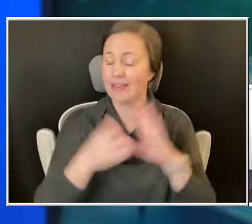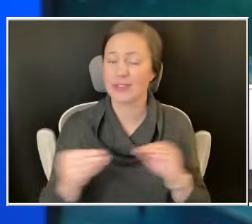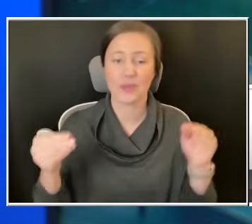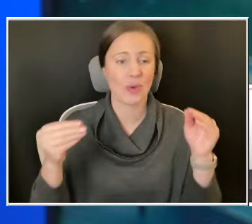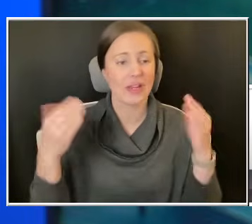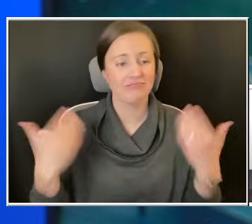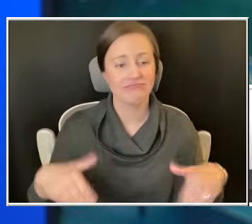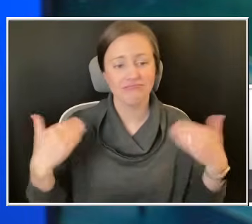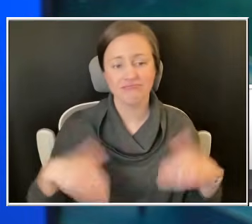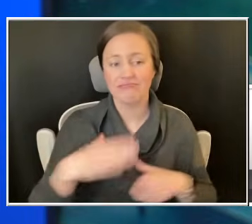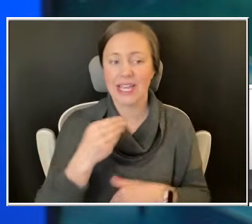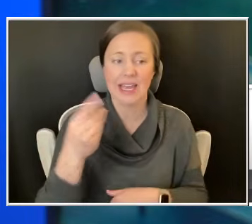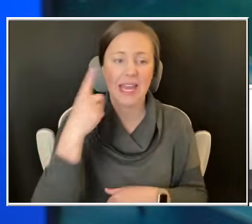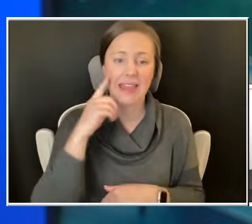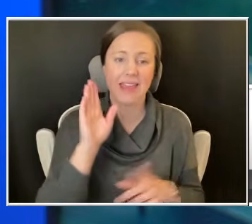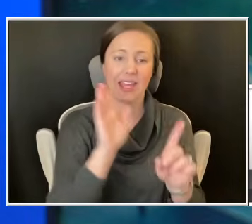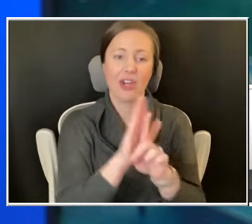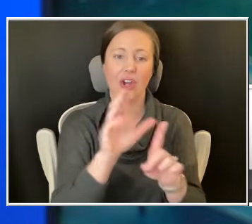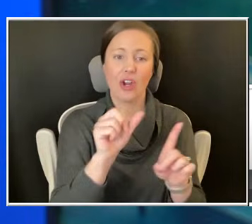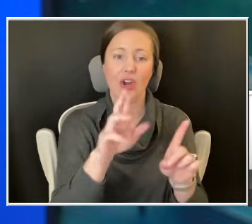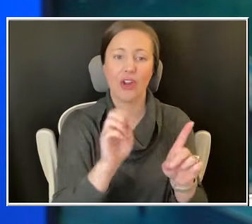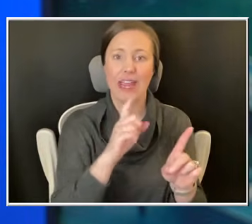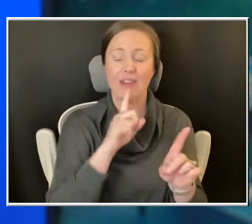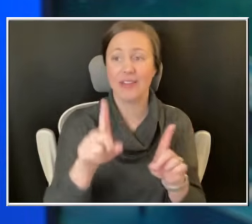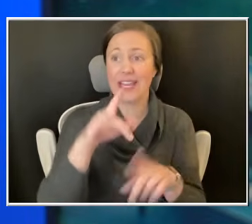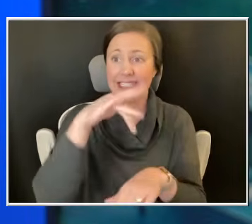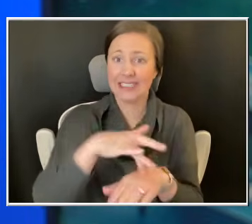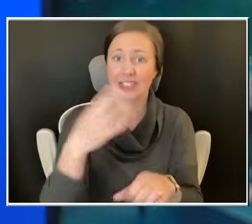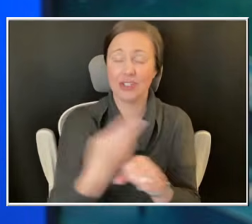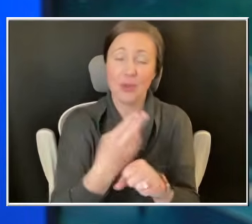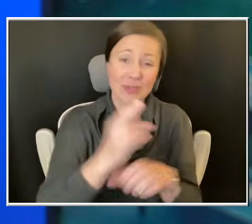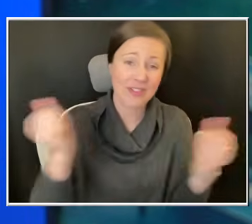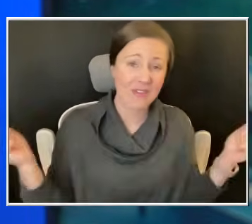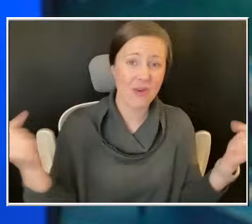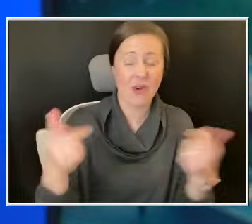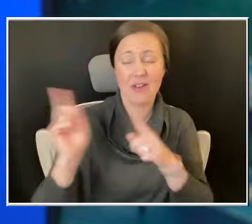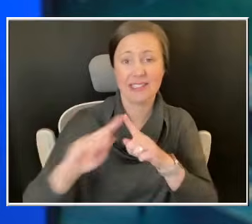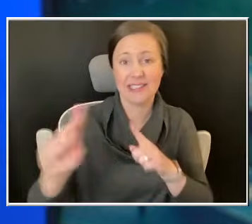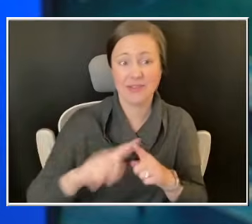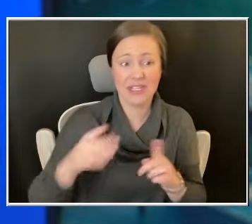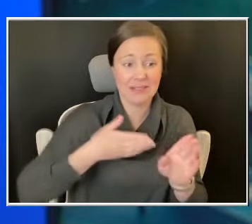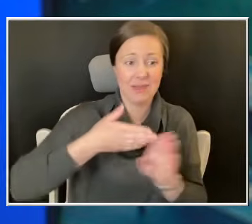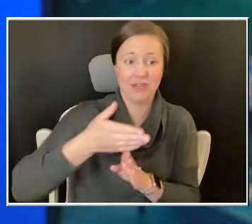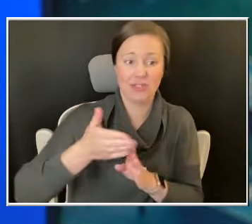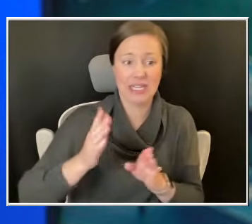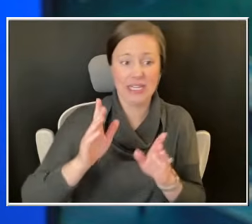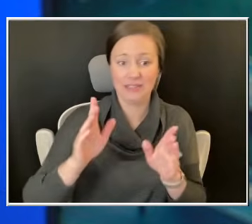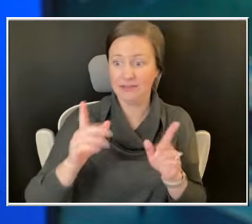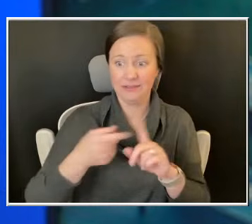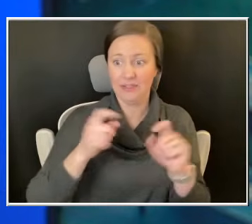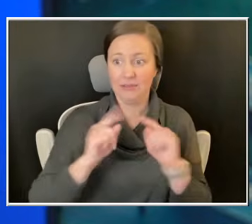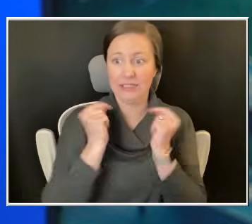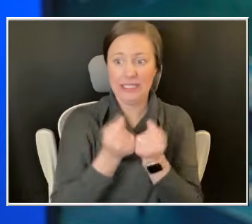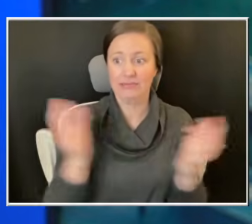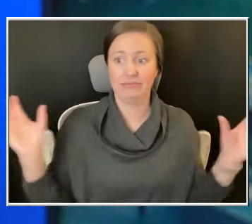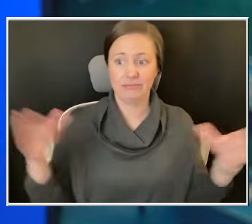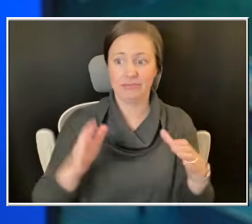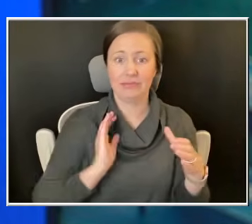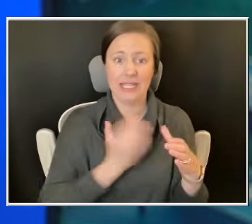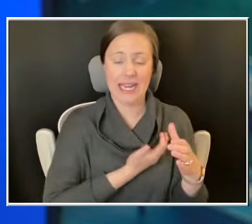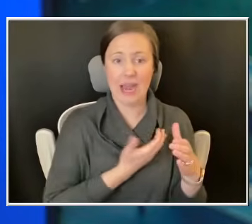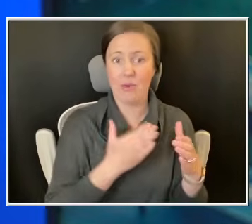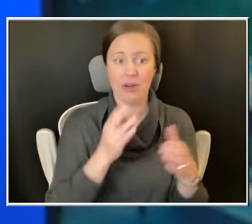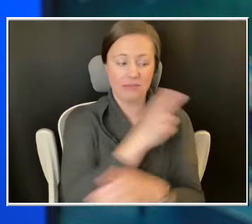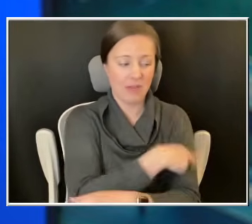her care touched every specialty in our hospital. Mm-hmm. And so sometimes we come in later as the dialysis